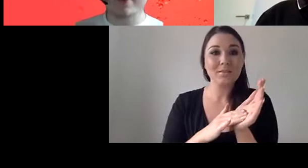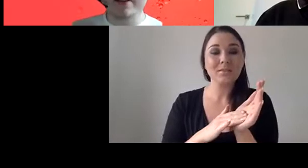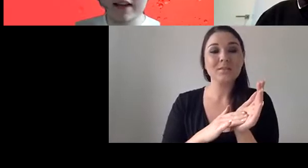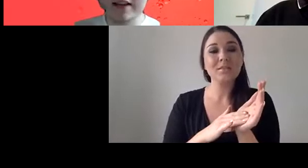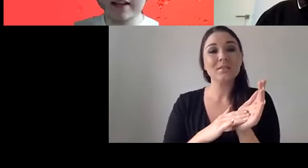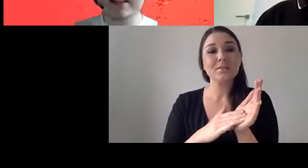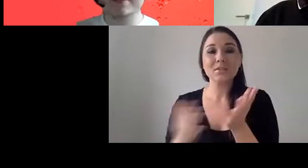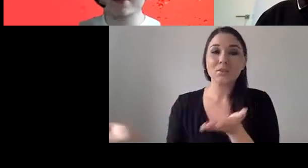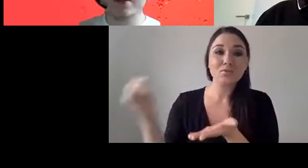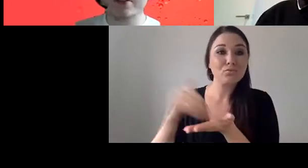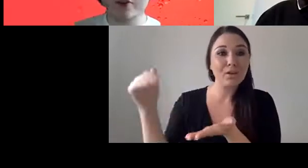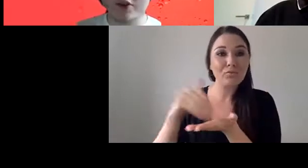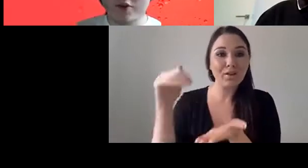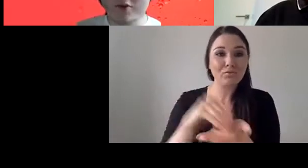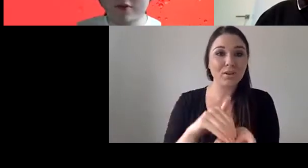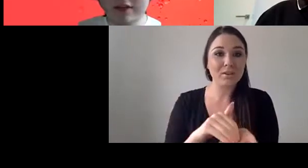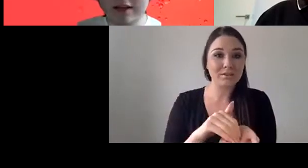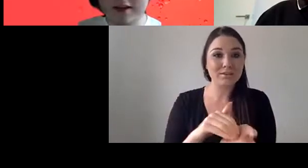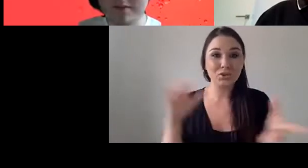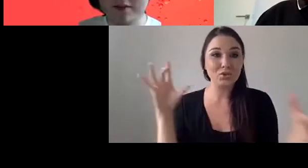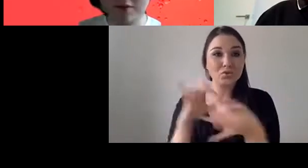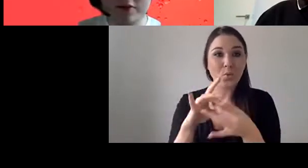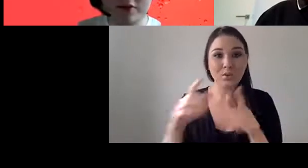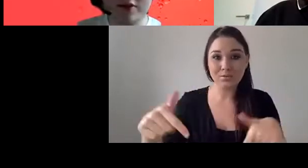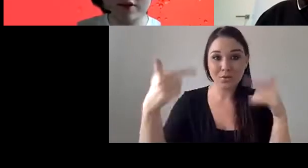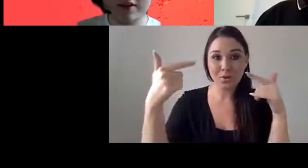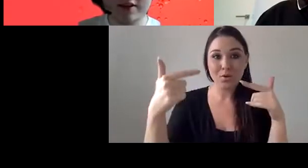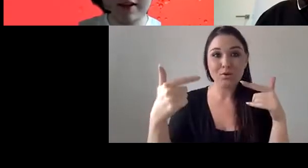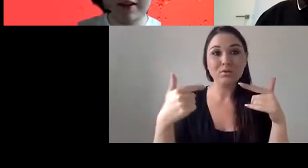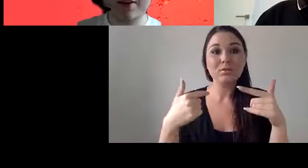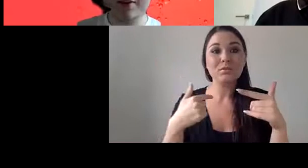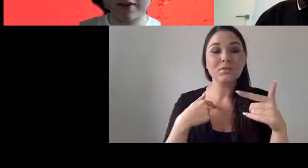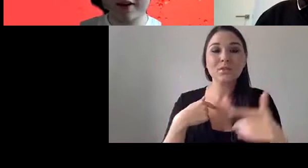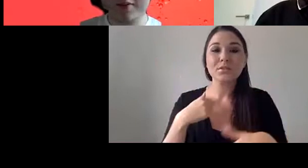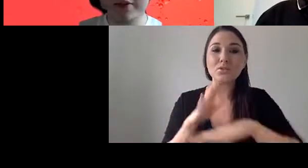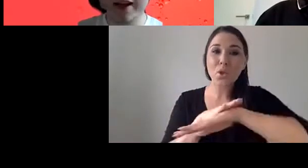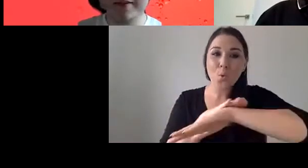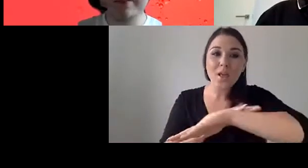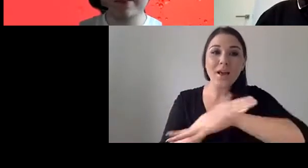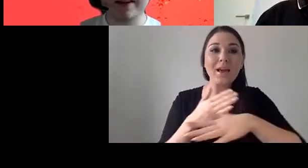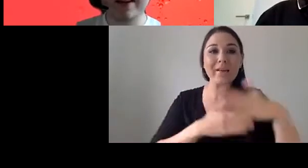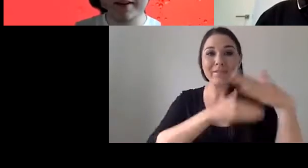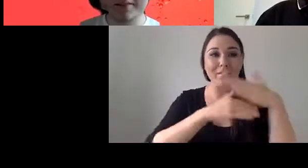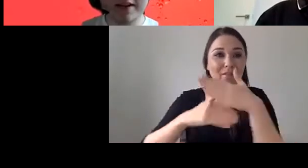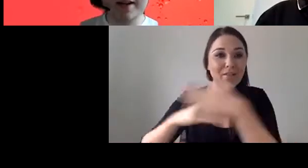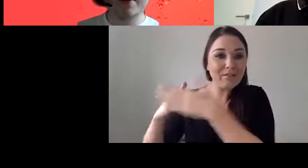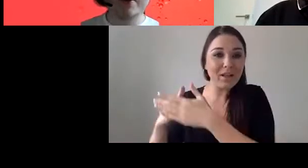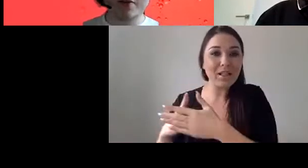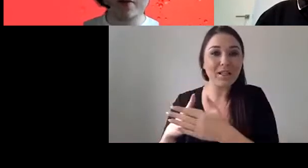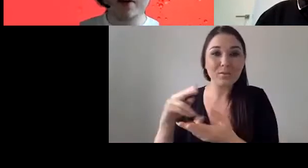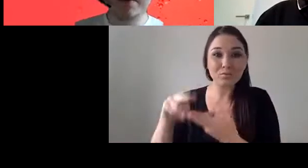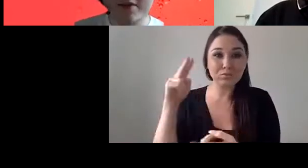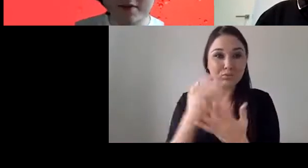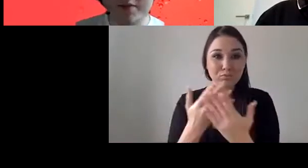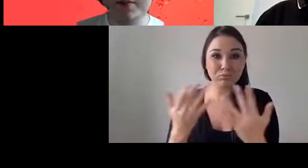sort of other attendees to join the call. I think we're sort of slowly filling up in the chat. But just